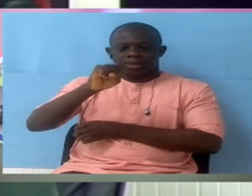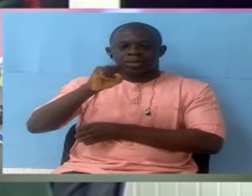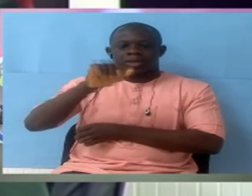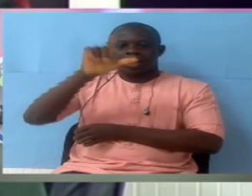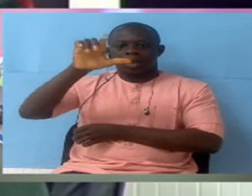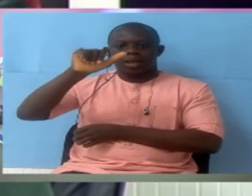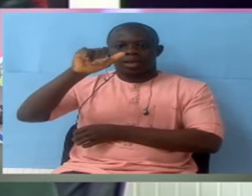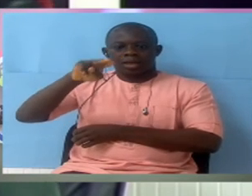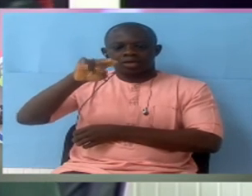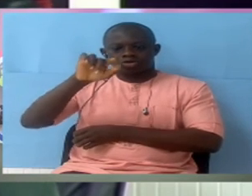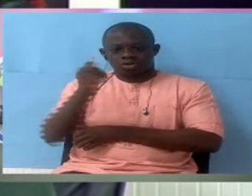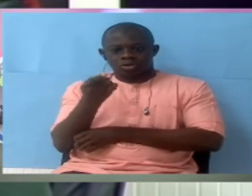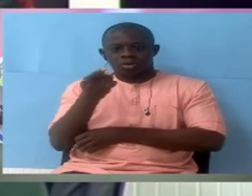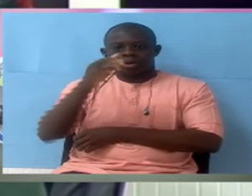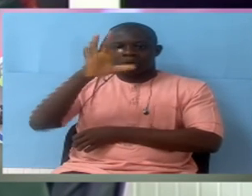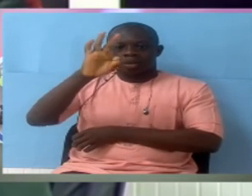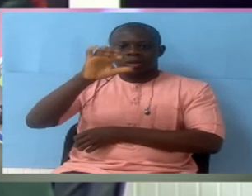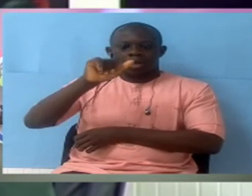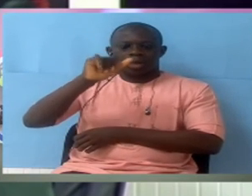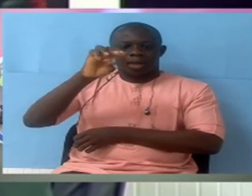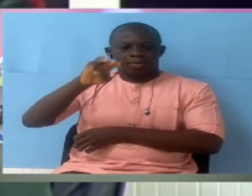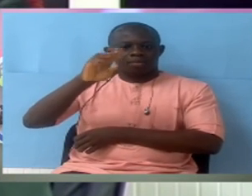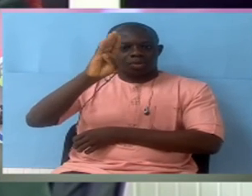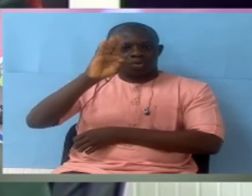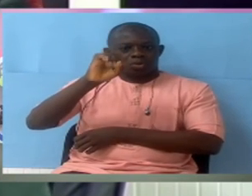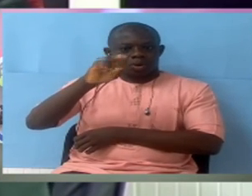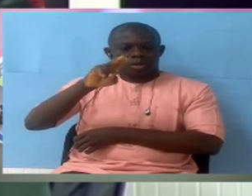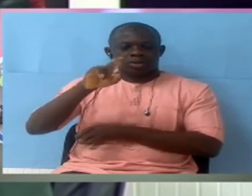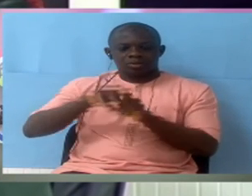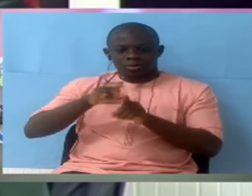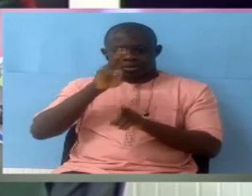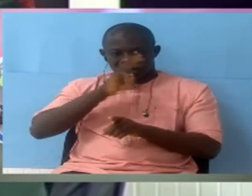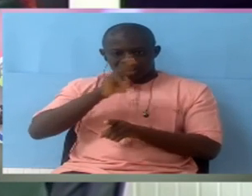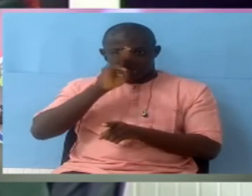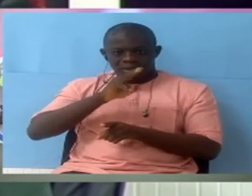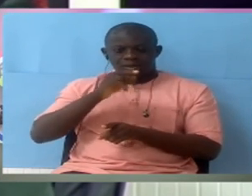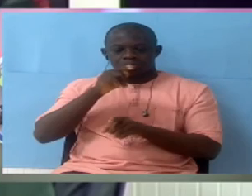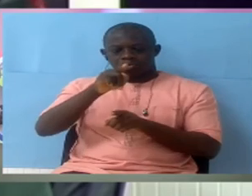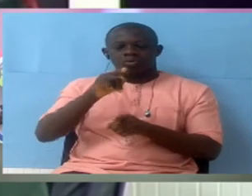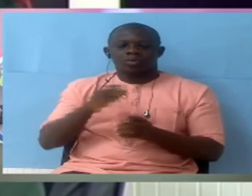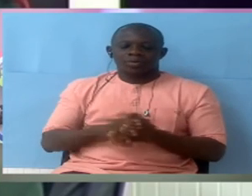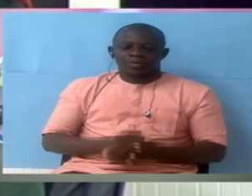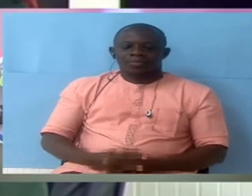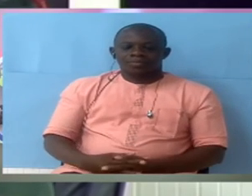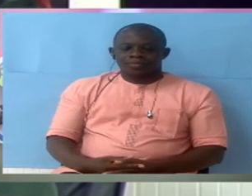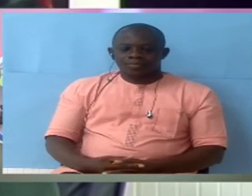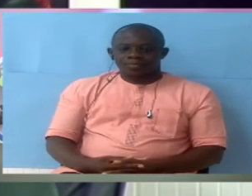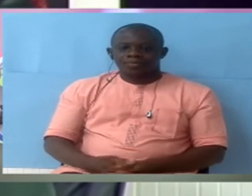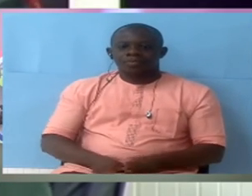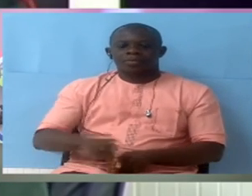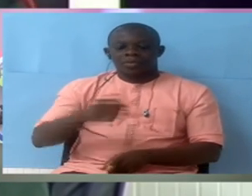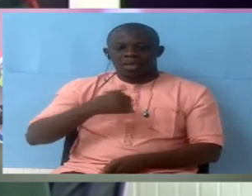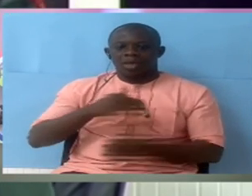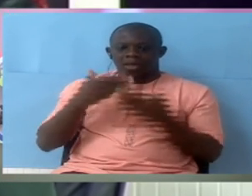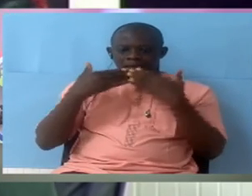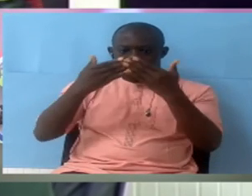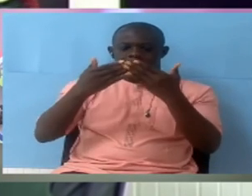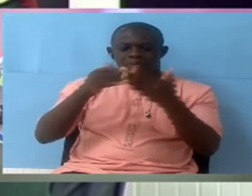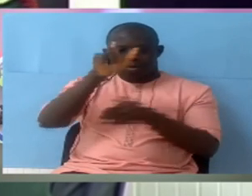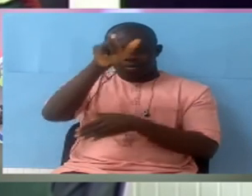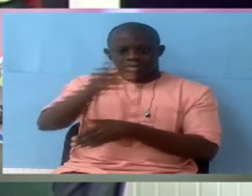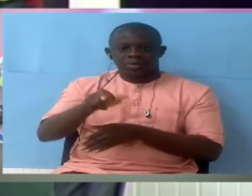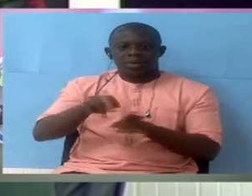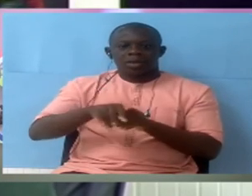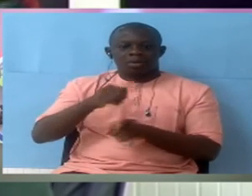is trying you. Munema ki topa ci CDS bi Lantombong Tamba mo la jema jot. I told him